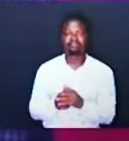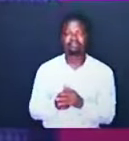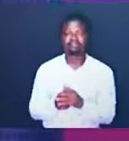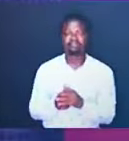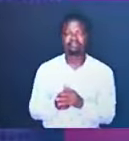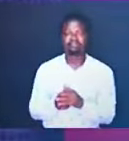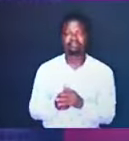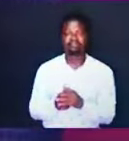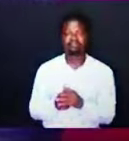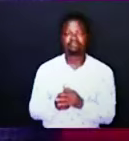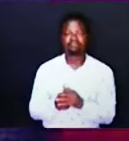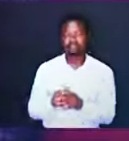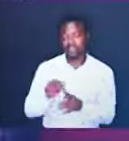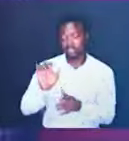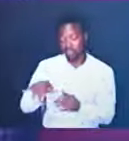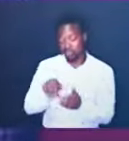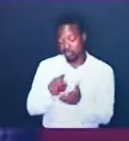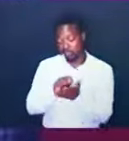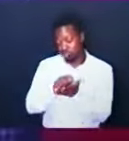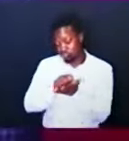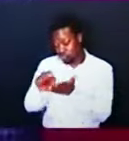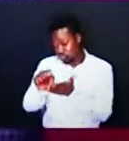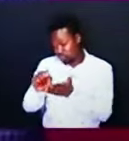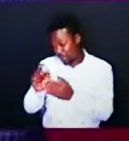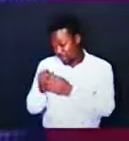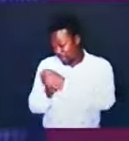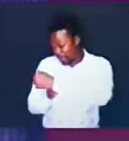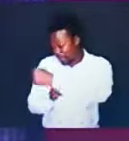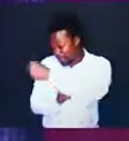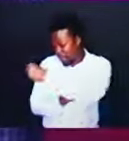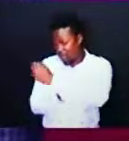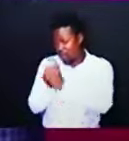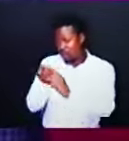The pillar and foundation of the